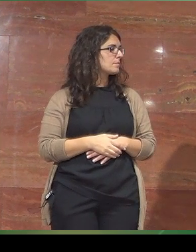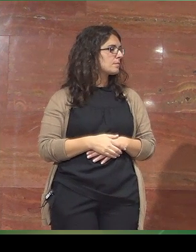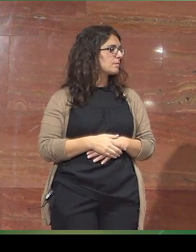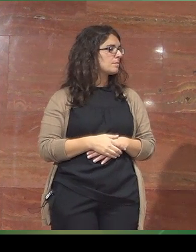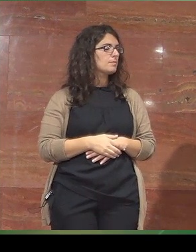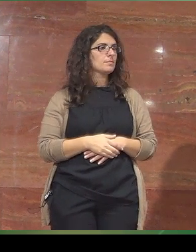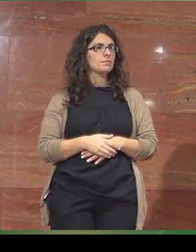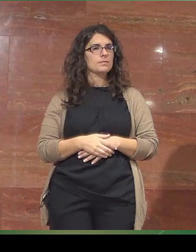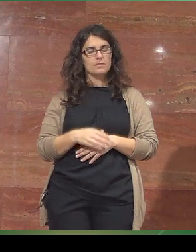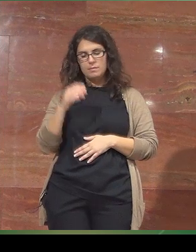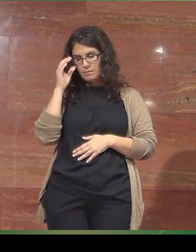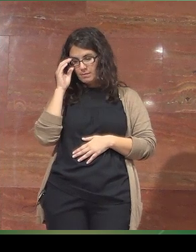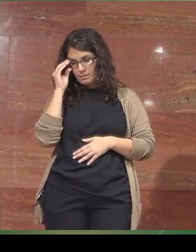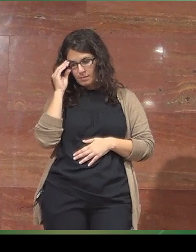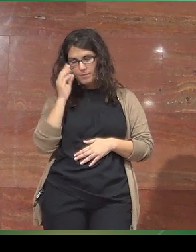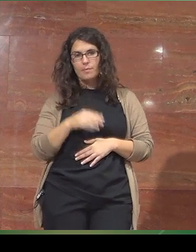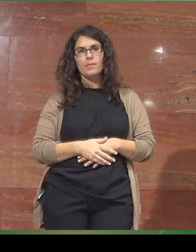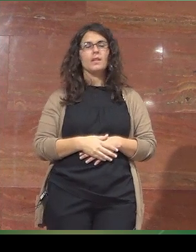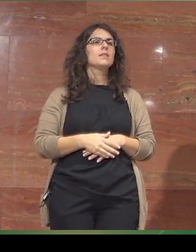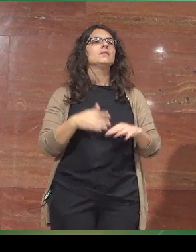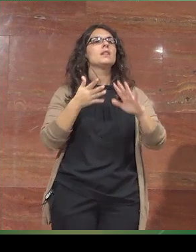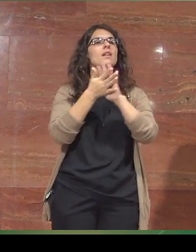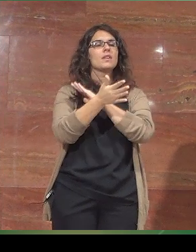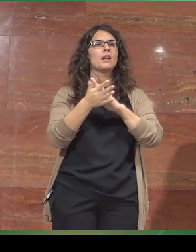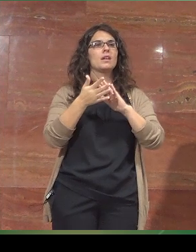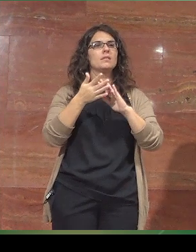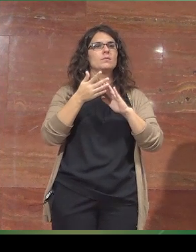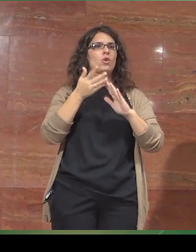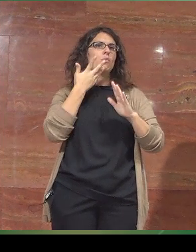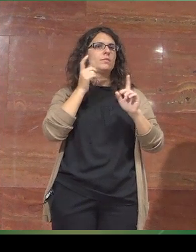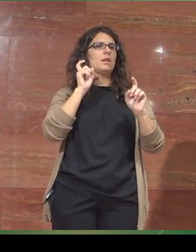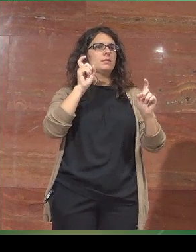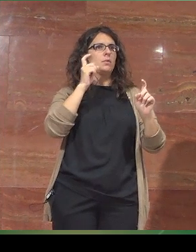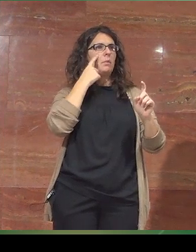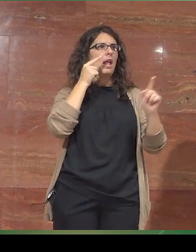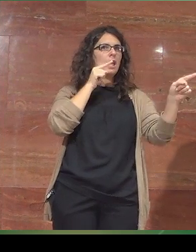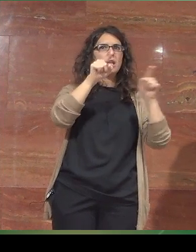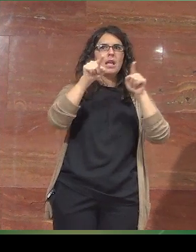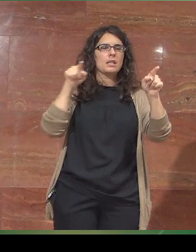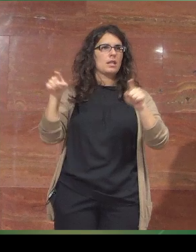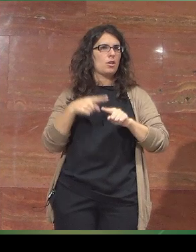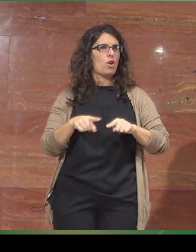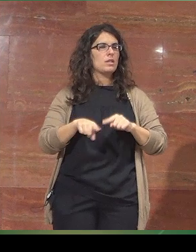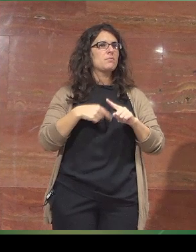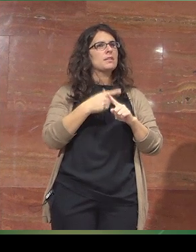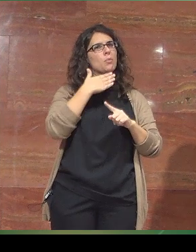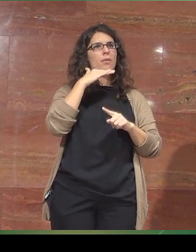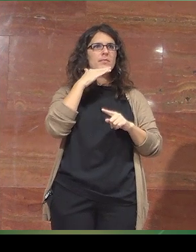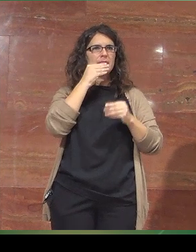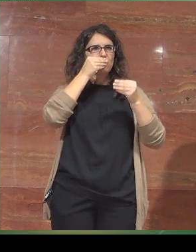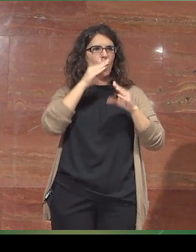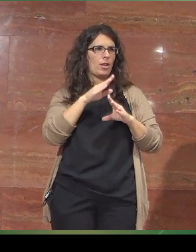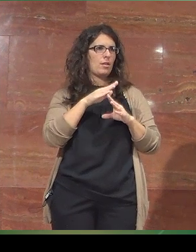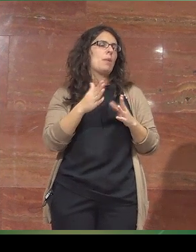the element. Surely all are not perfect, but is only, and the